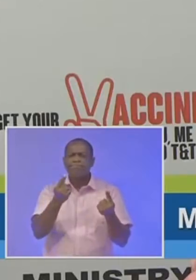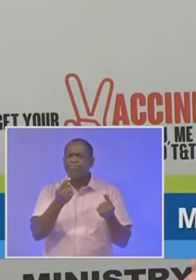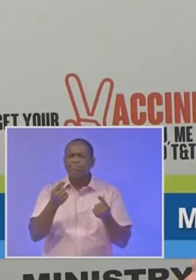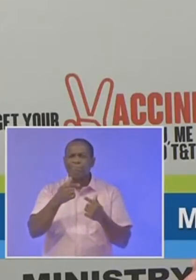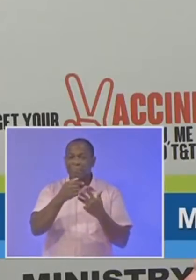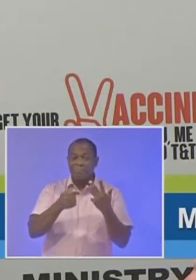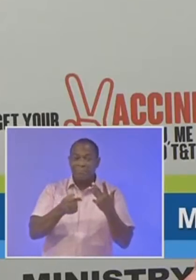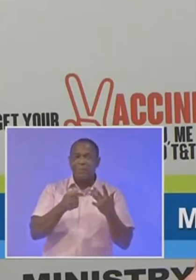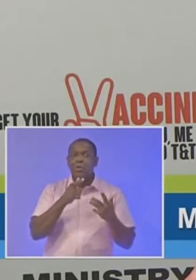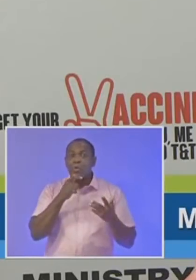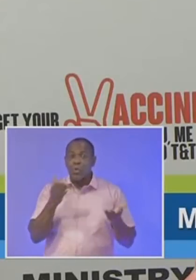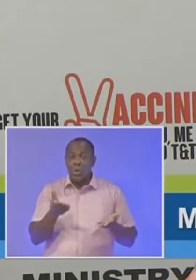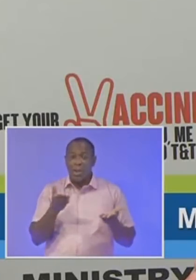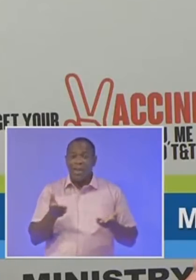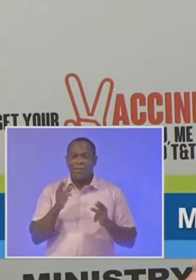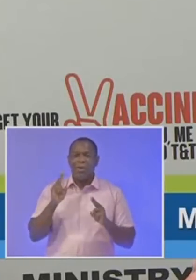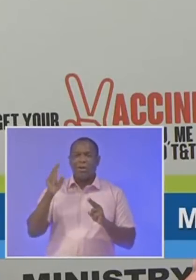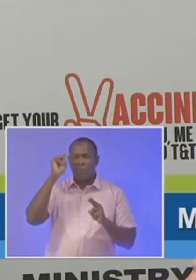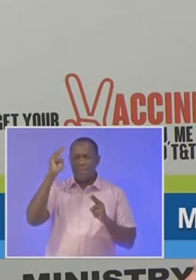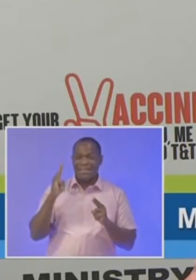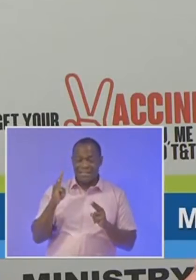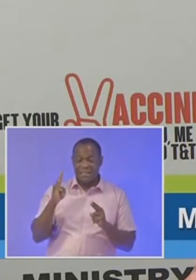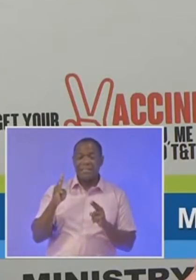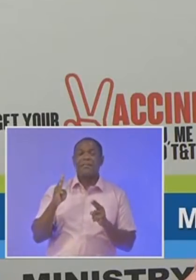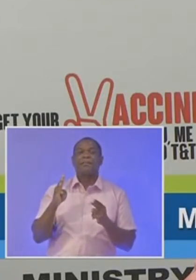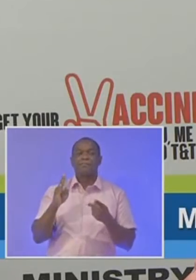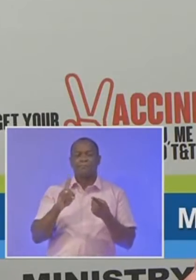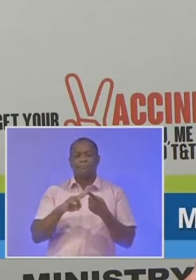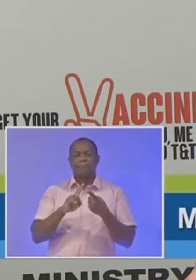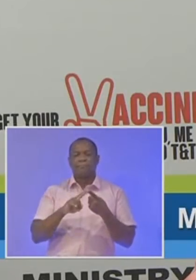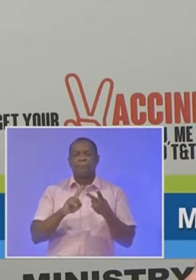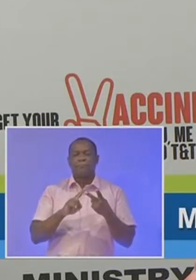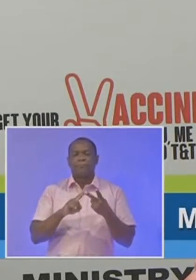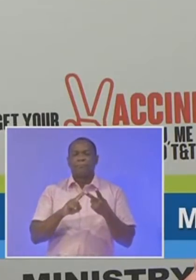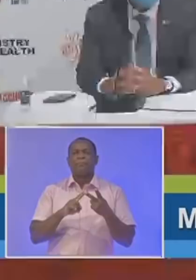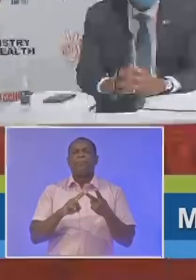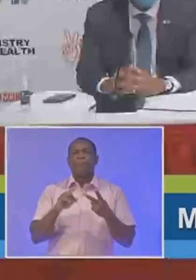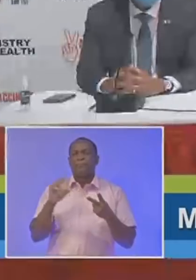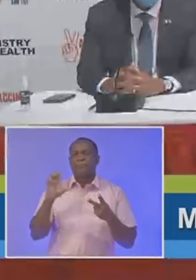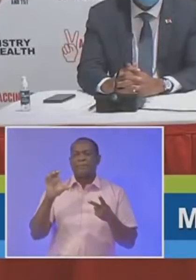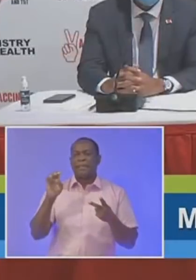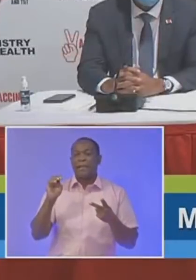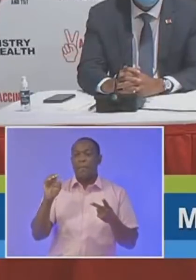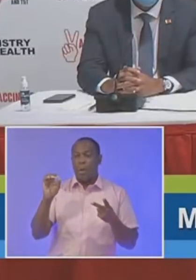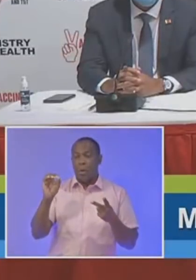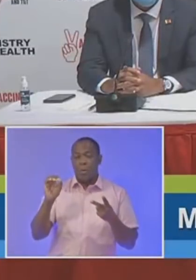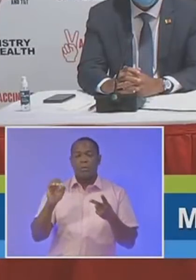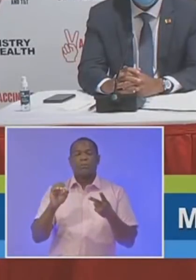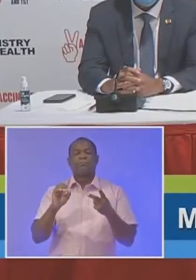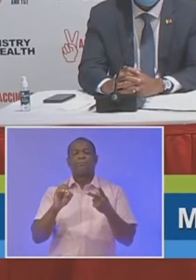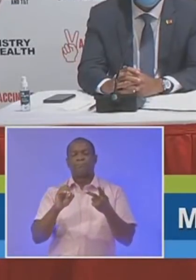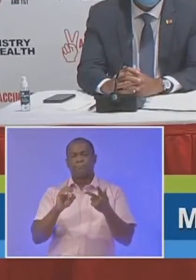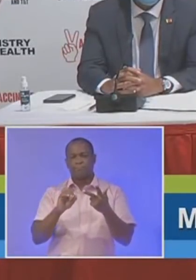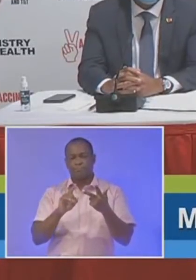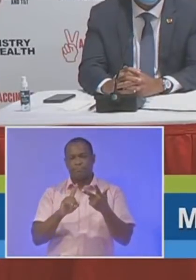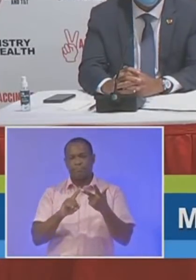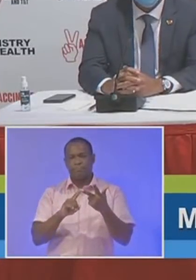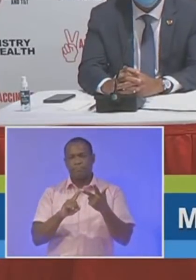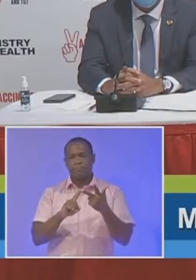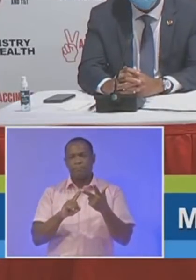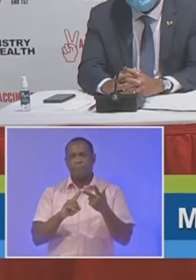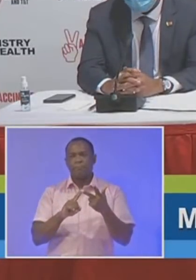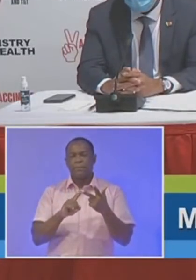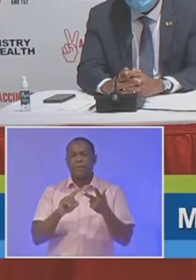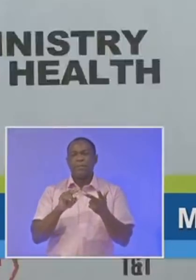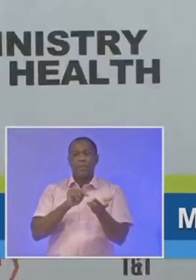Today are the Honorable Terence Dayal Singh, Minister of Health, Dr. Roshan Parasram, Chief Medical Officer, and